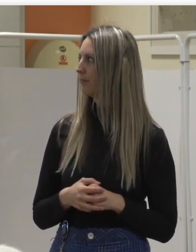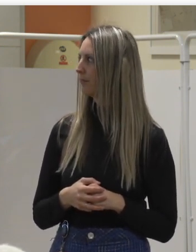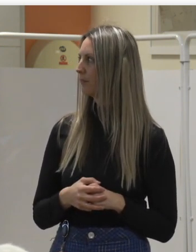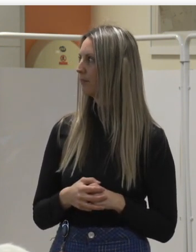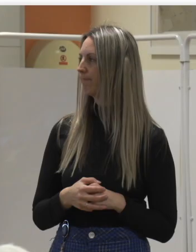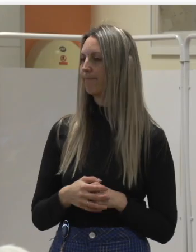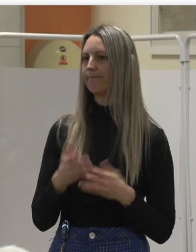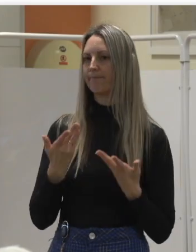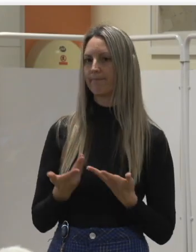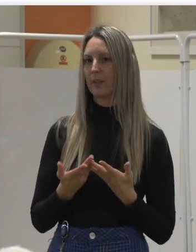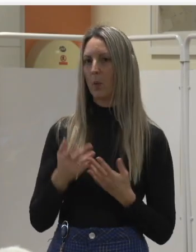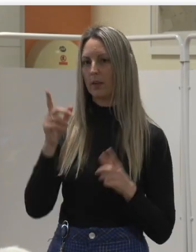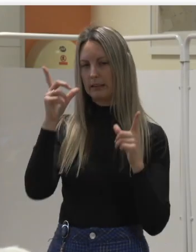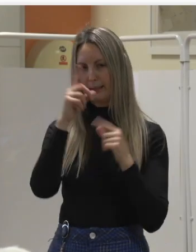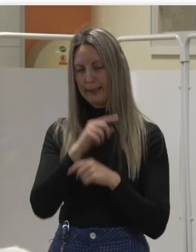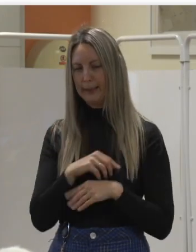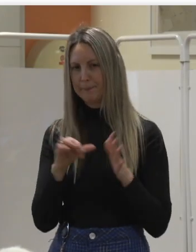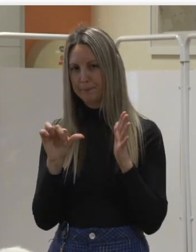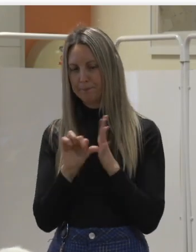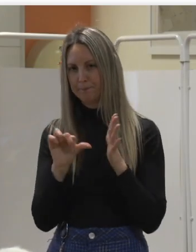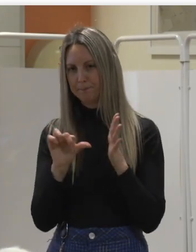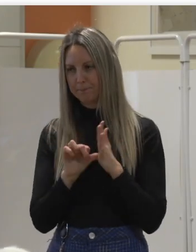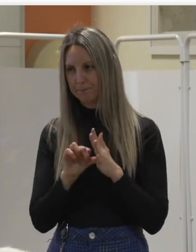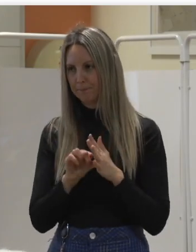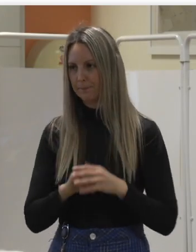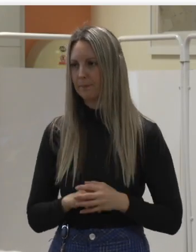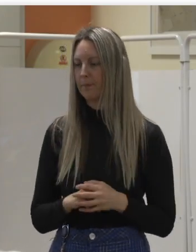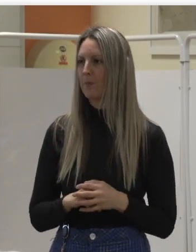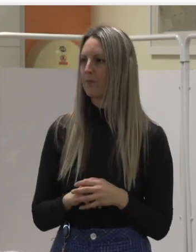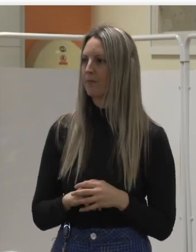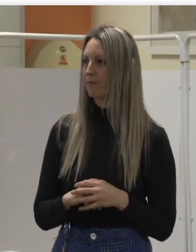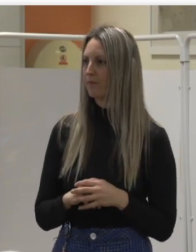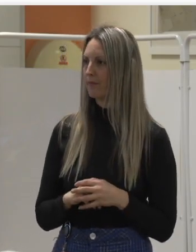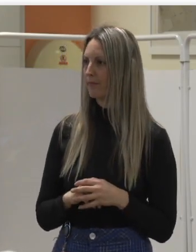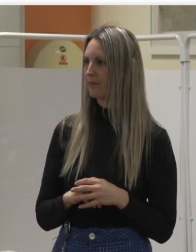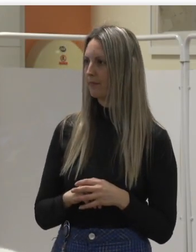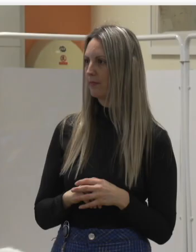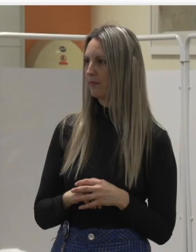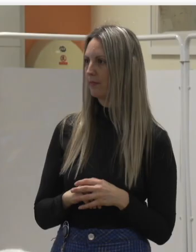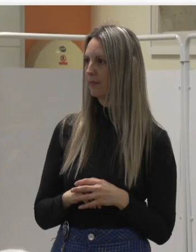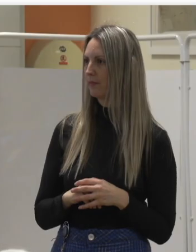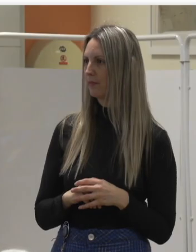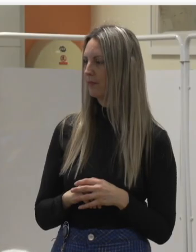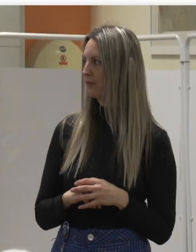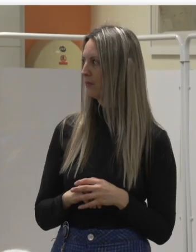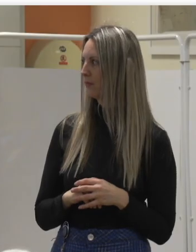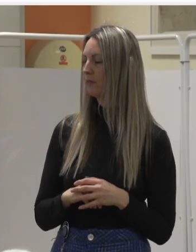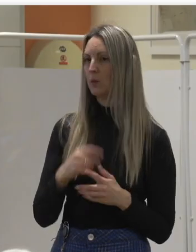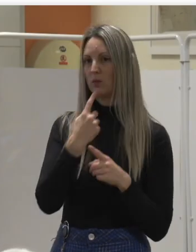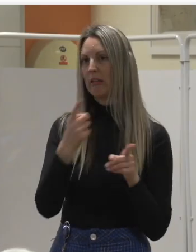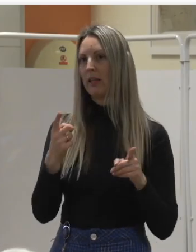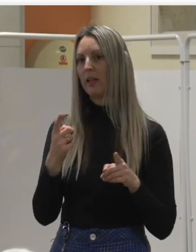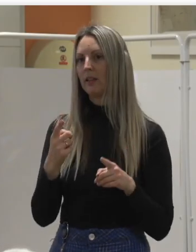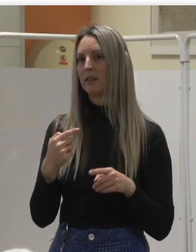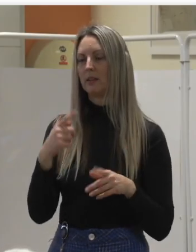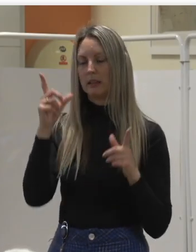sleep impairment, I told you about, I'll talk about sleep later. That's because you may say that pain affects my sleep.